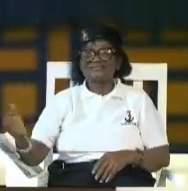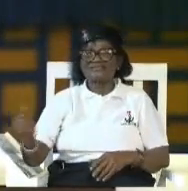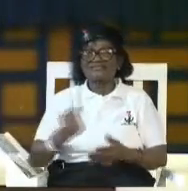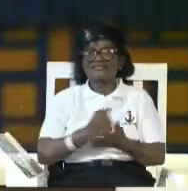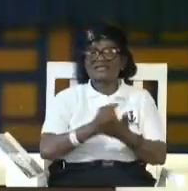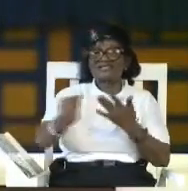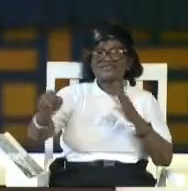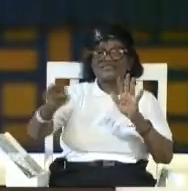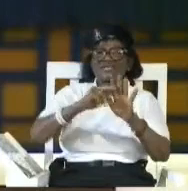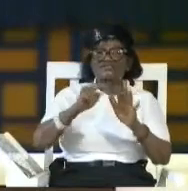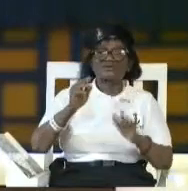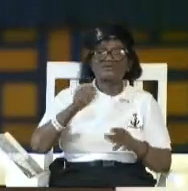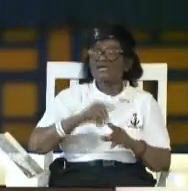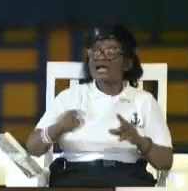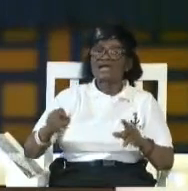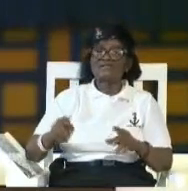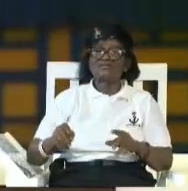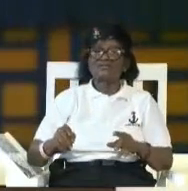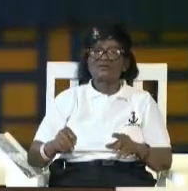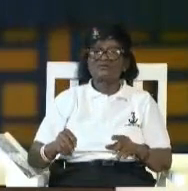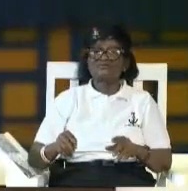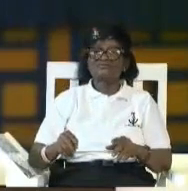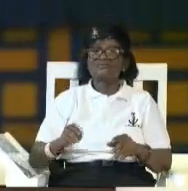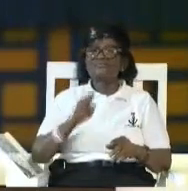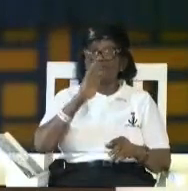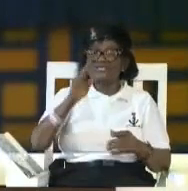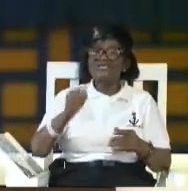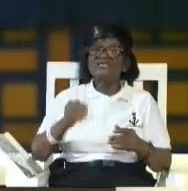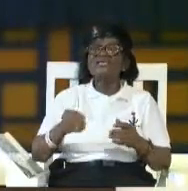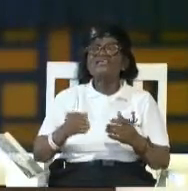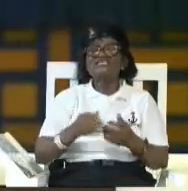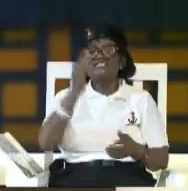Sanctification cannot easily be measured